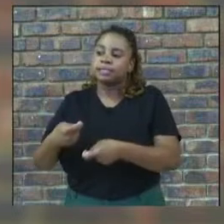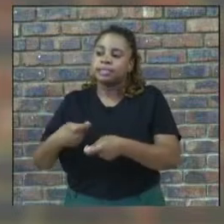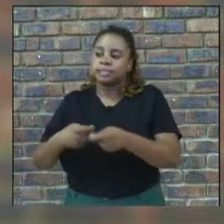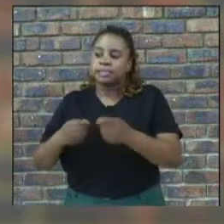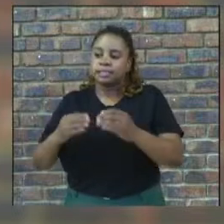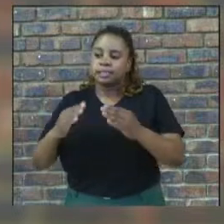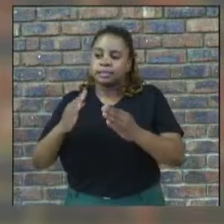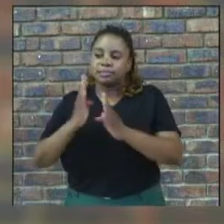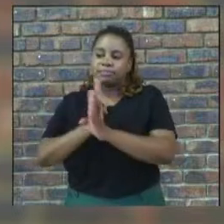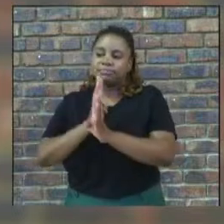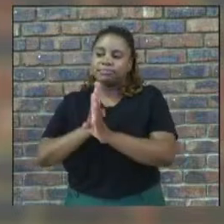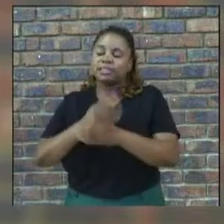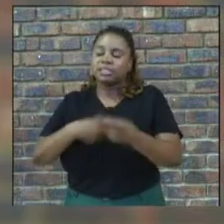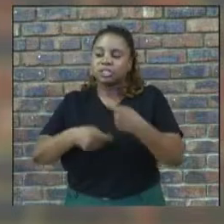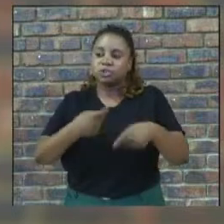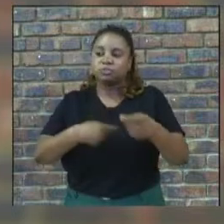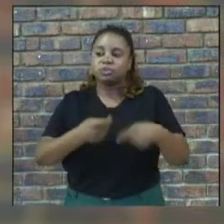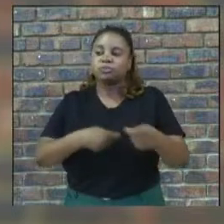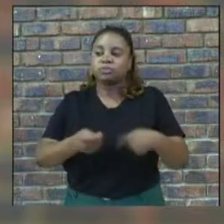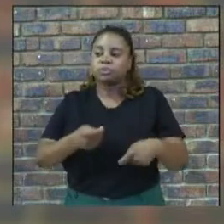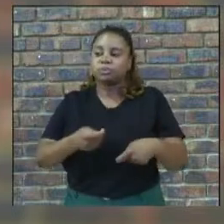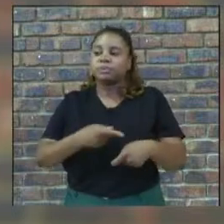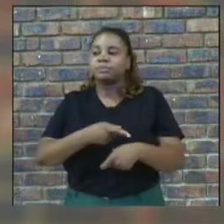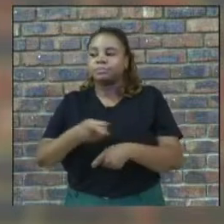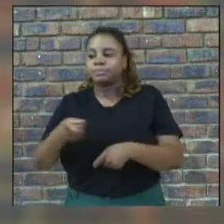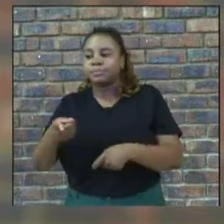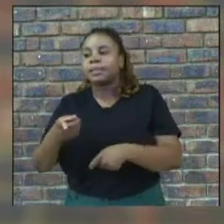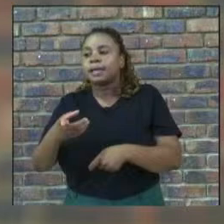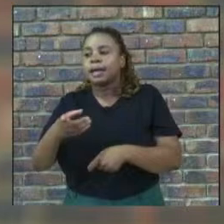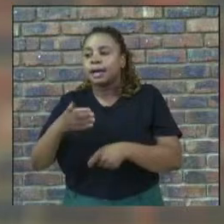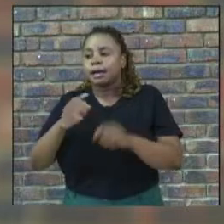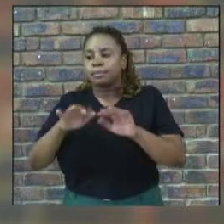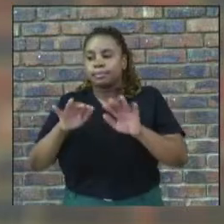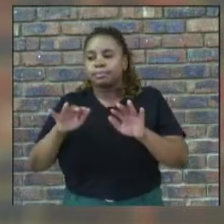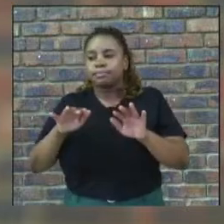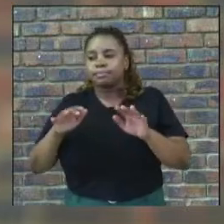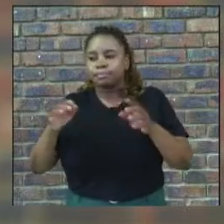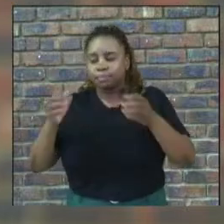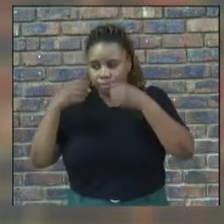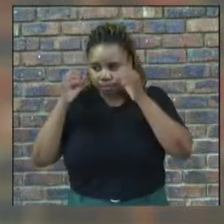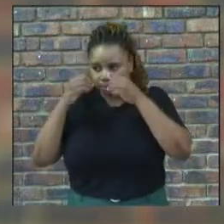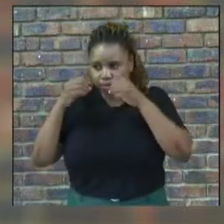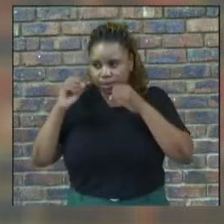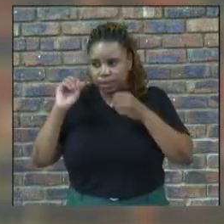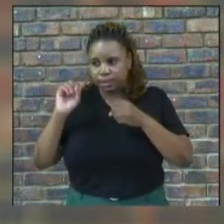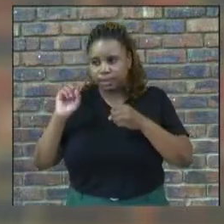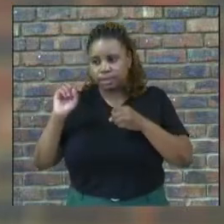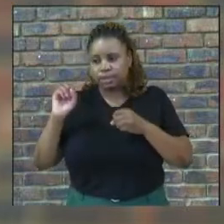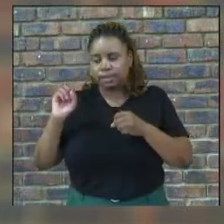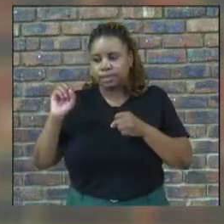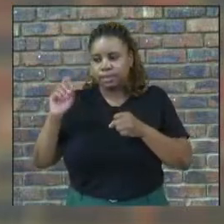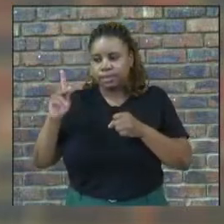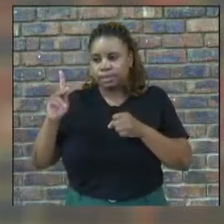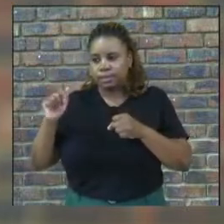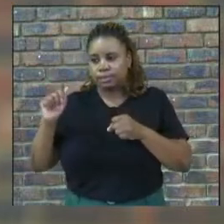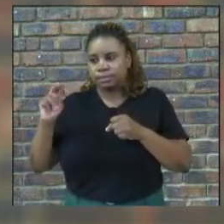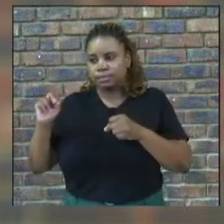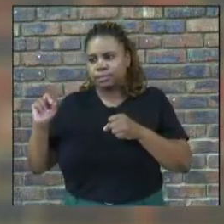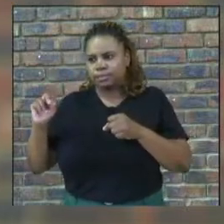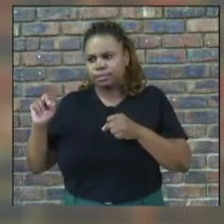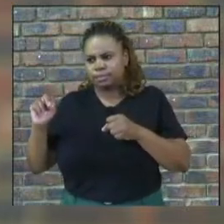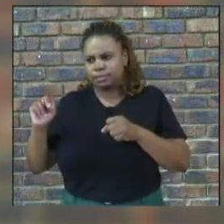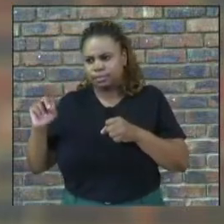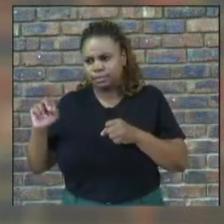example, Google now and type Kasim Noto, it will take you to the website where you can